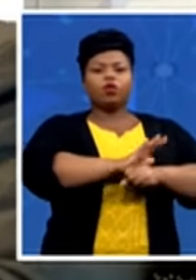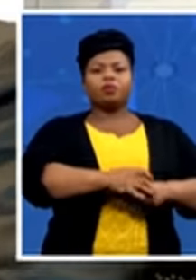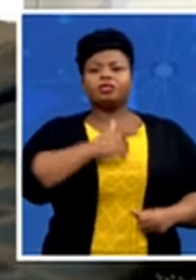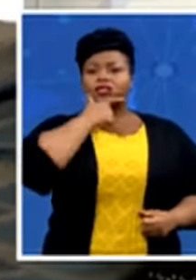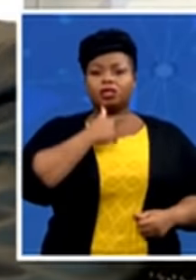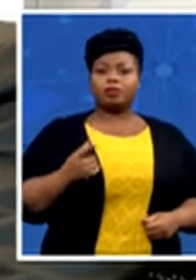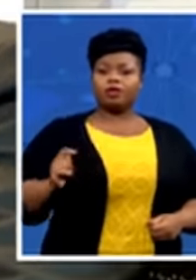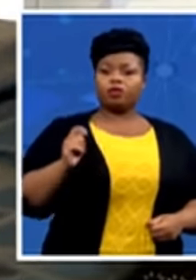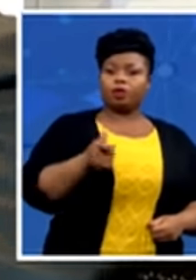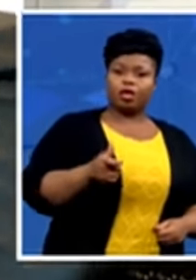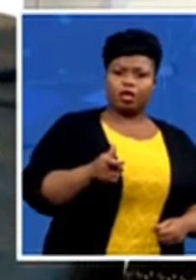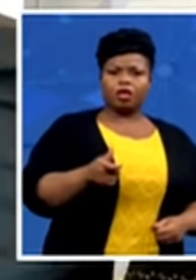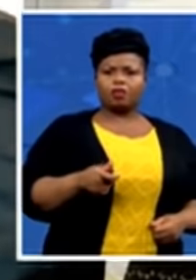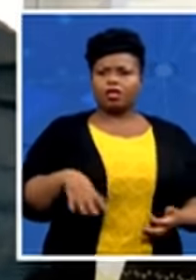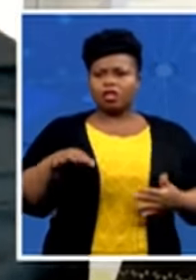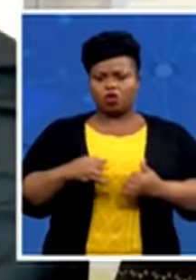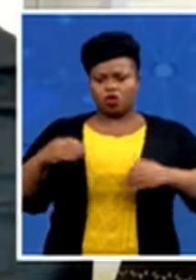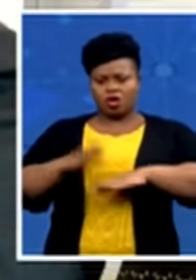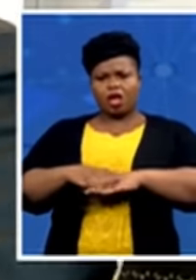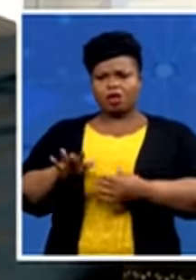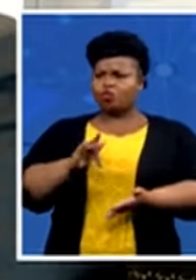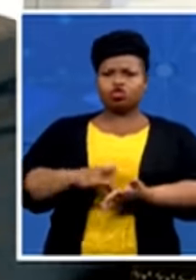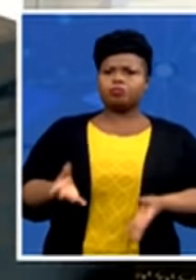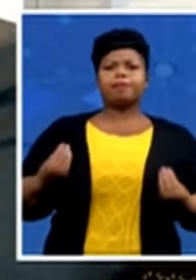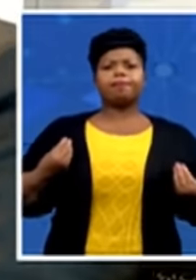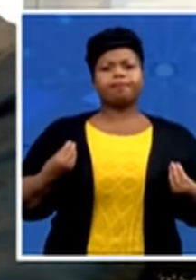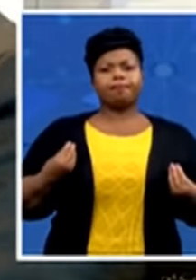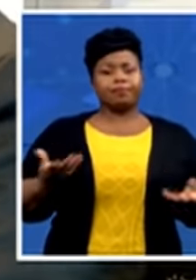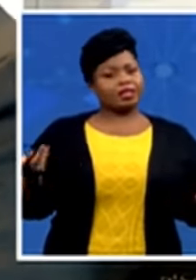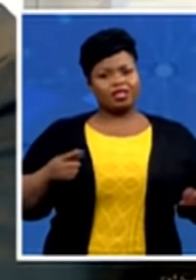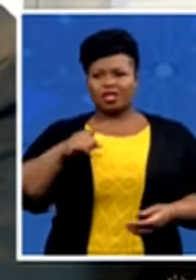why we're doing away with the walk-ins, because